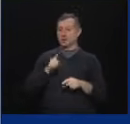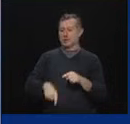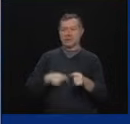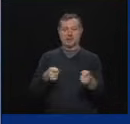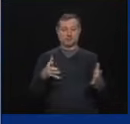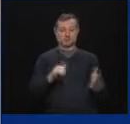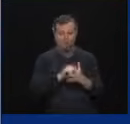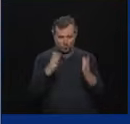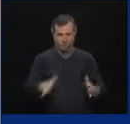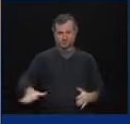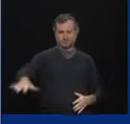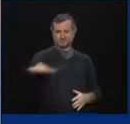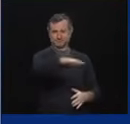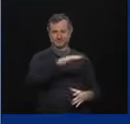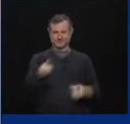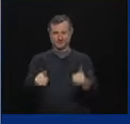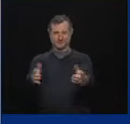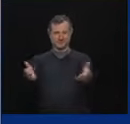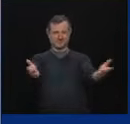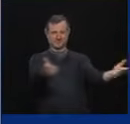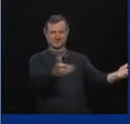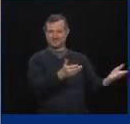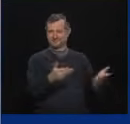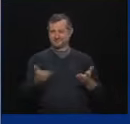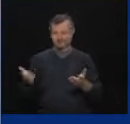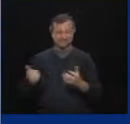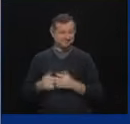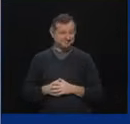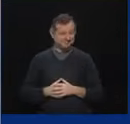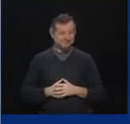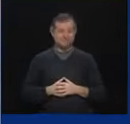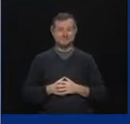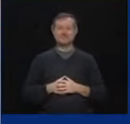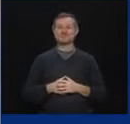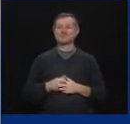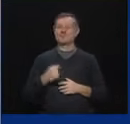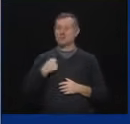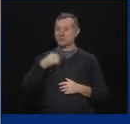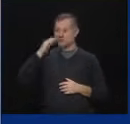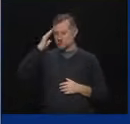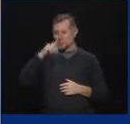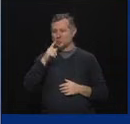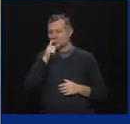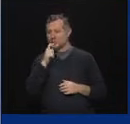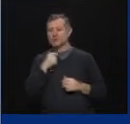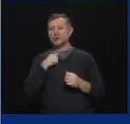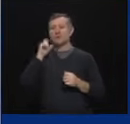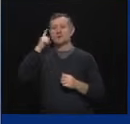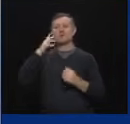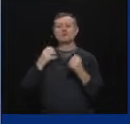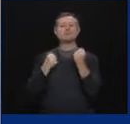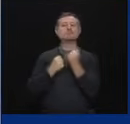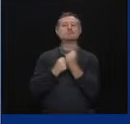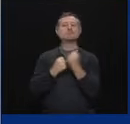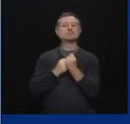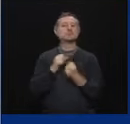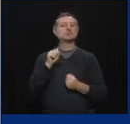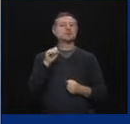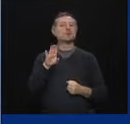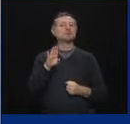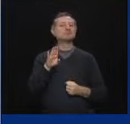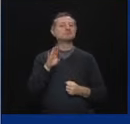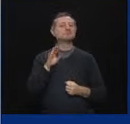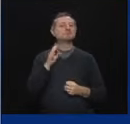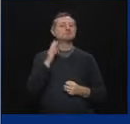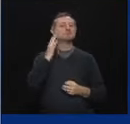an assessment after the next year's Super Bowl. And I know who I'm rooting for in that, but that's another whole topic. So let's be